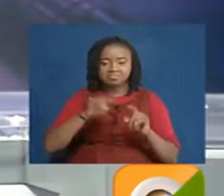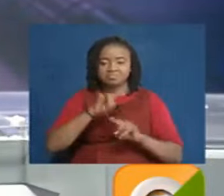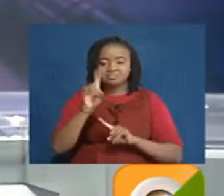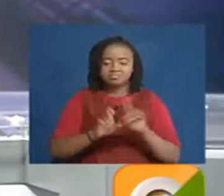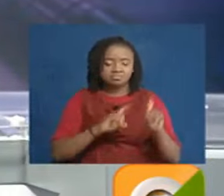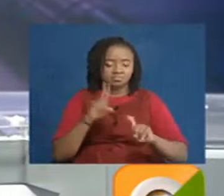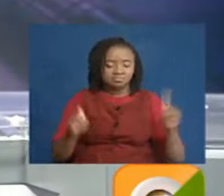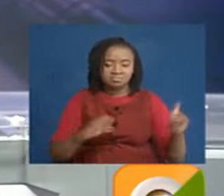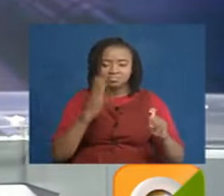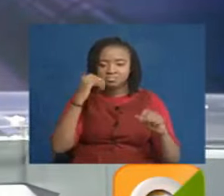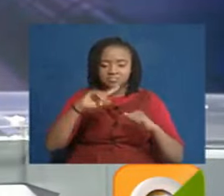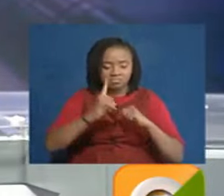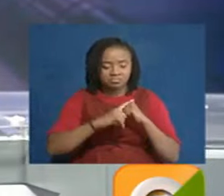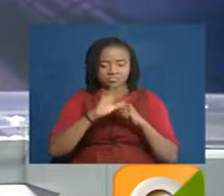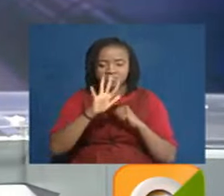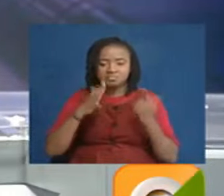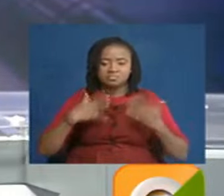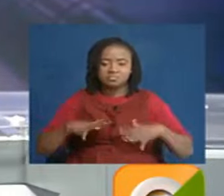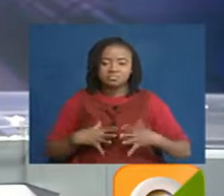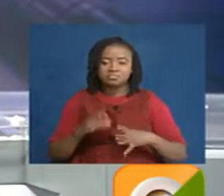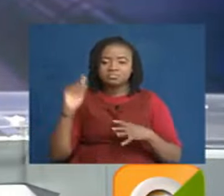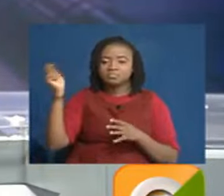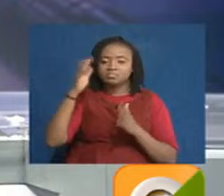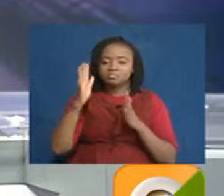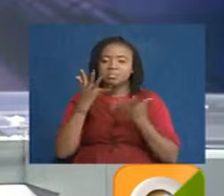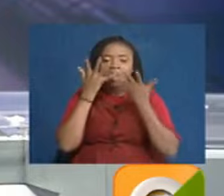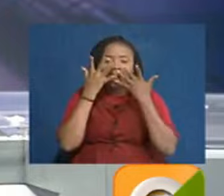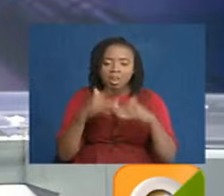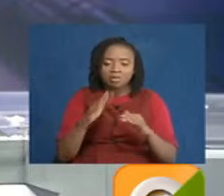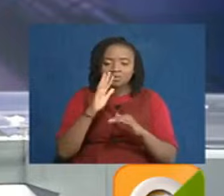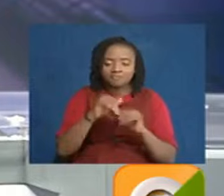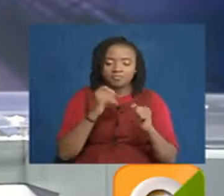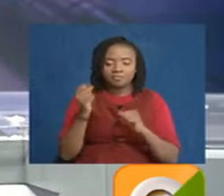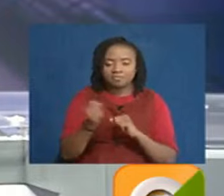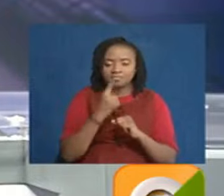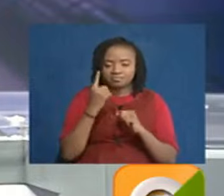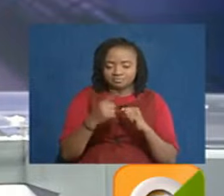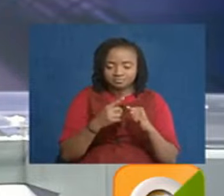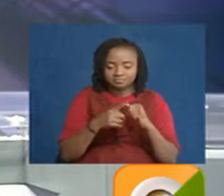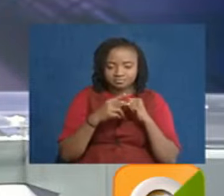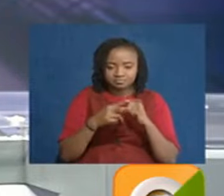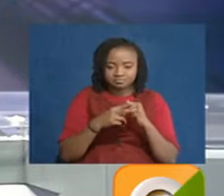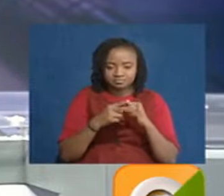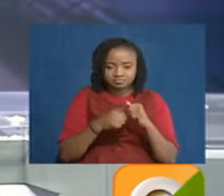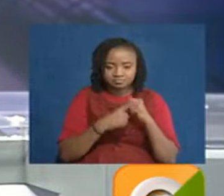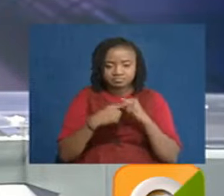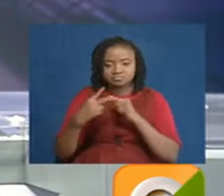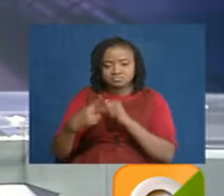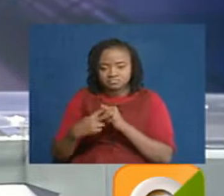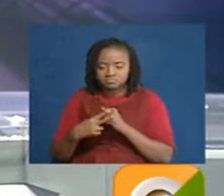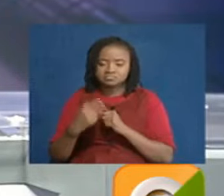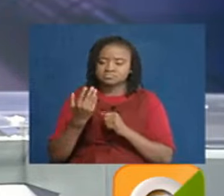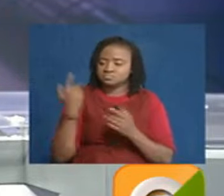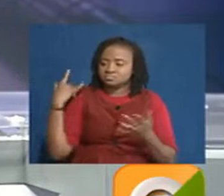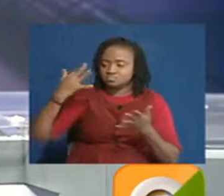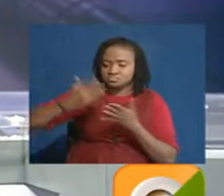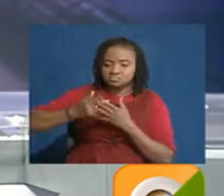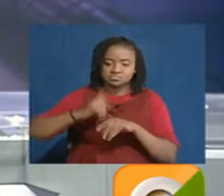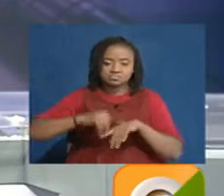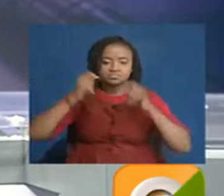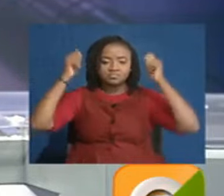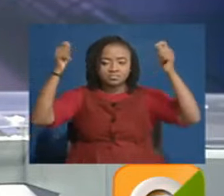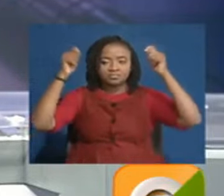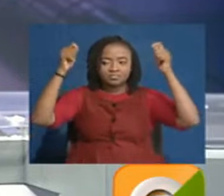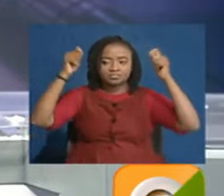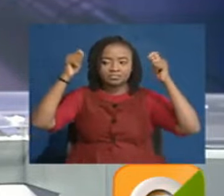of 65 missing Kenyans who disappeared during recent anti-government protests and who the government says it is